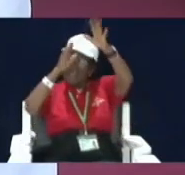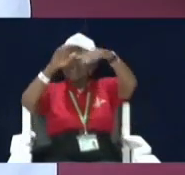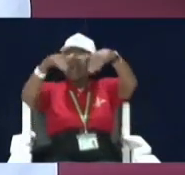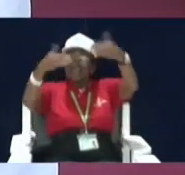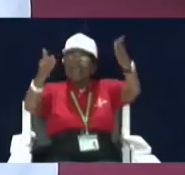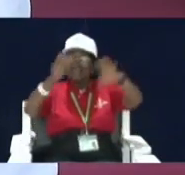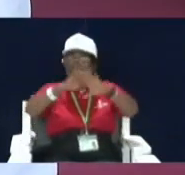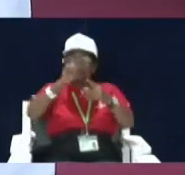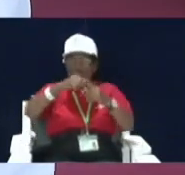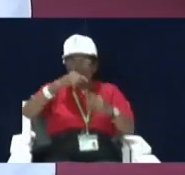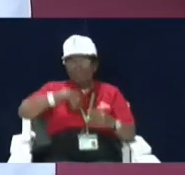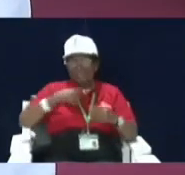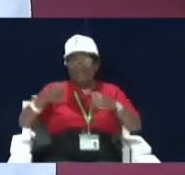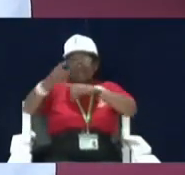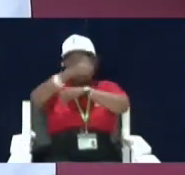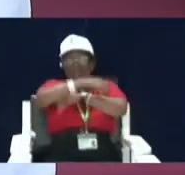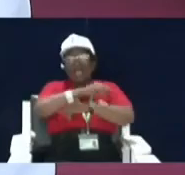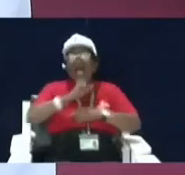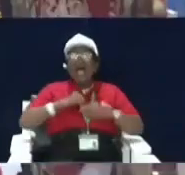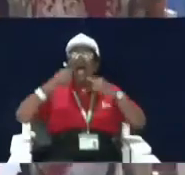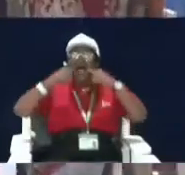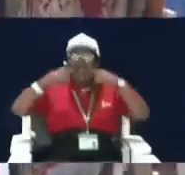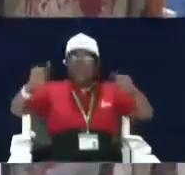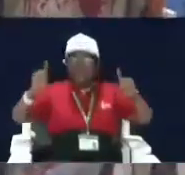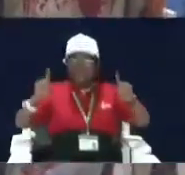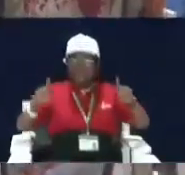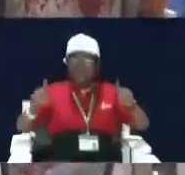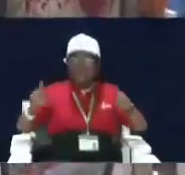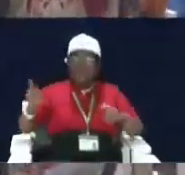again, you will not die unknown.